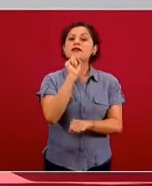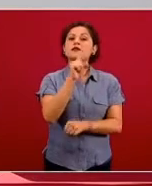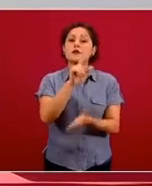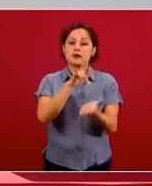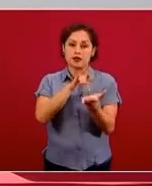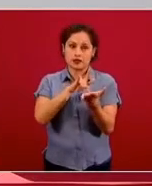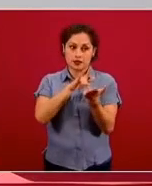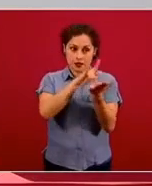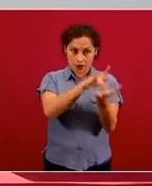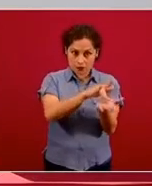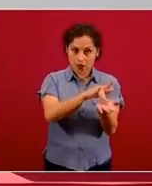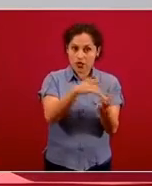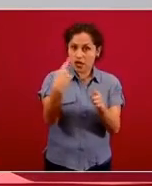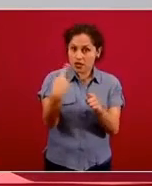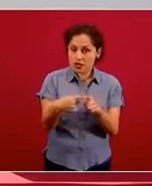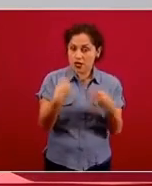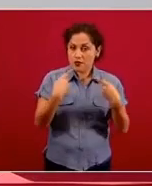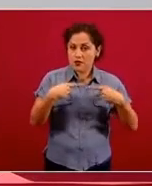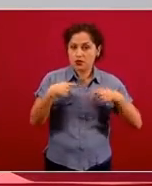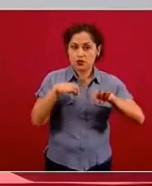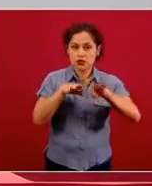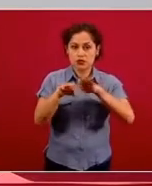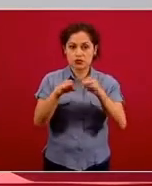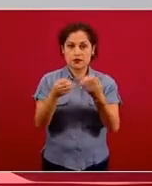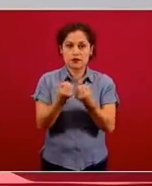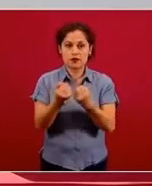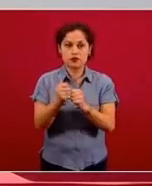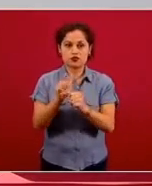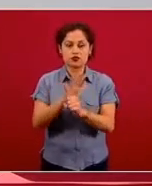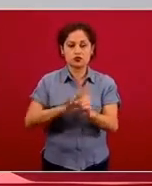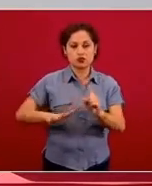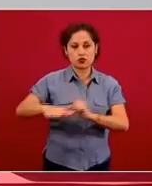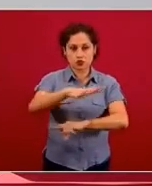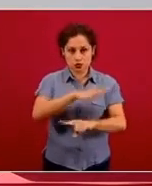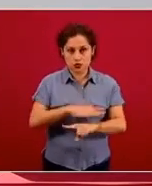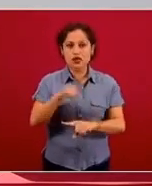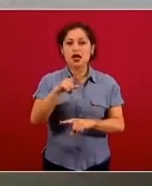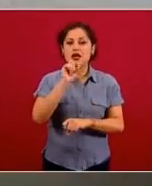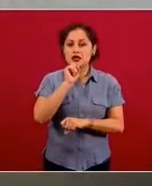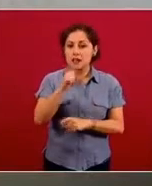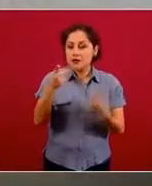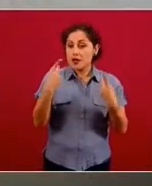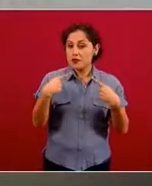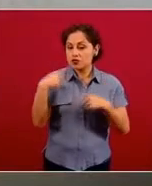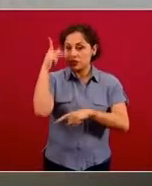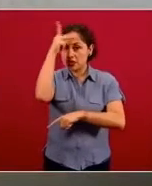clear guidelines as to how to deal with these situations.